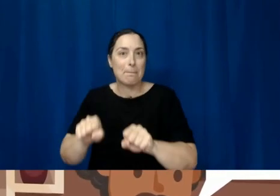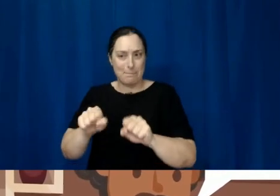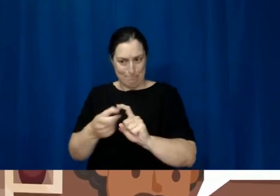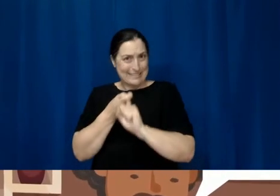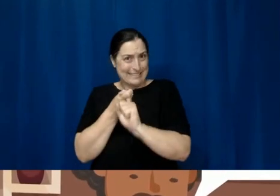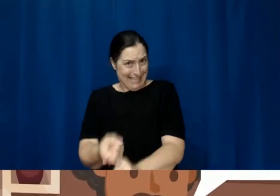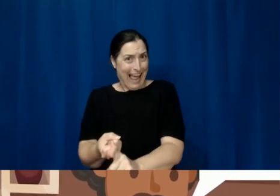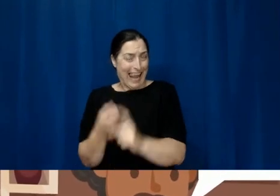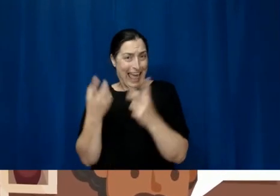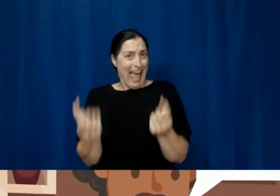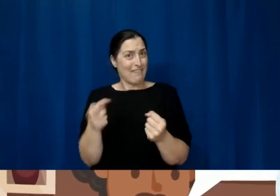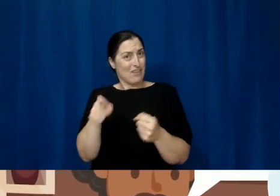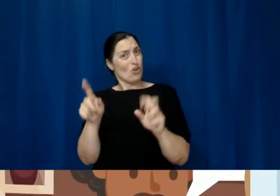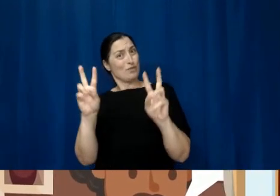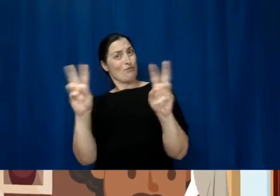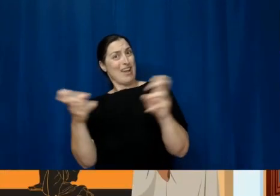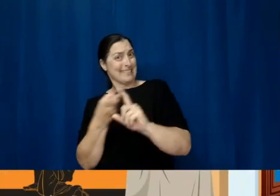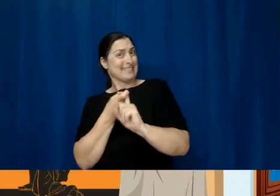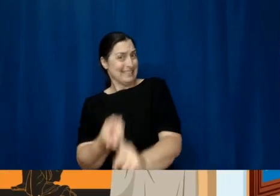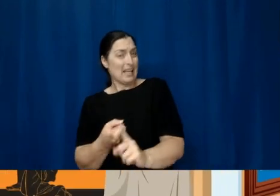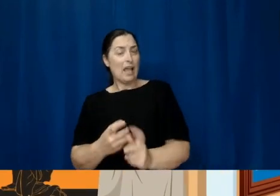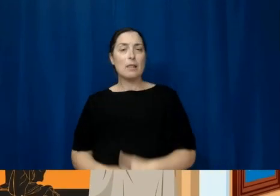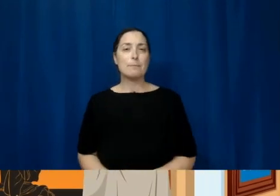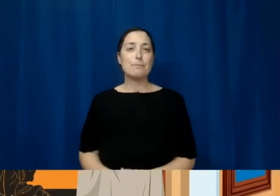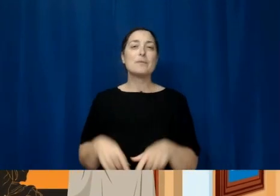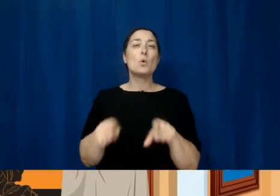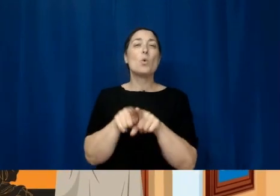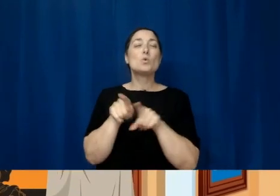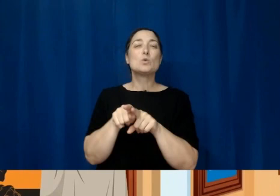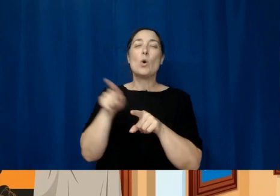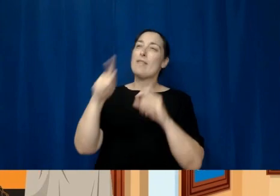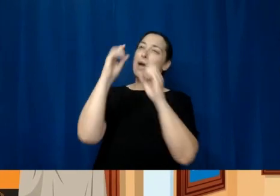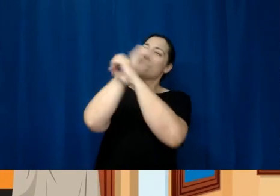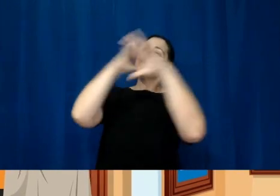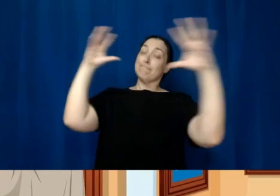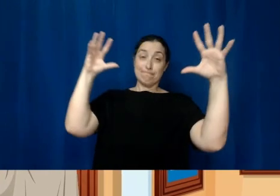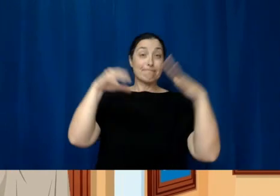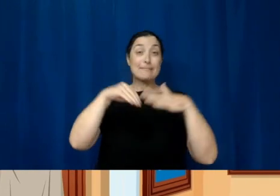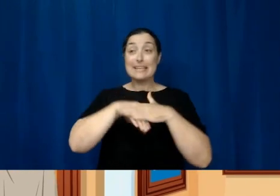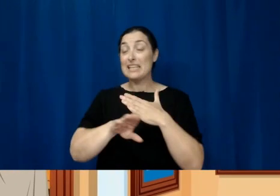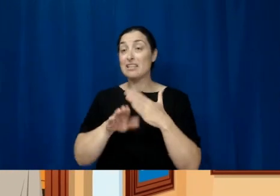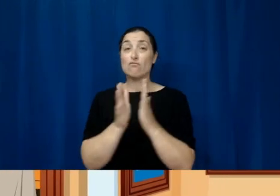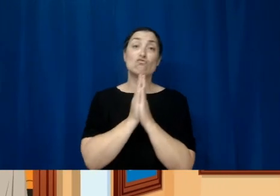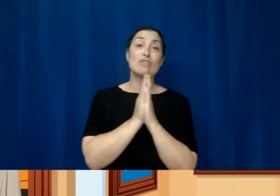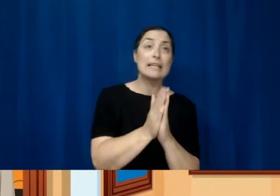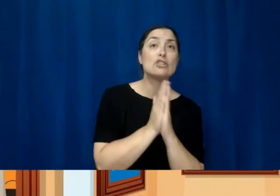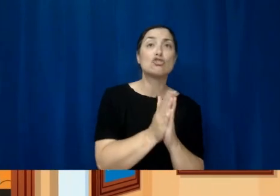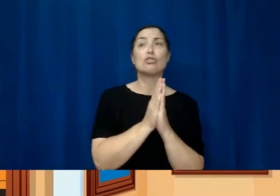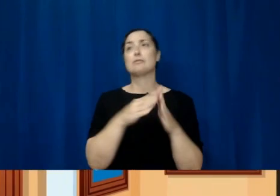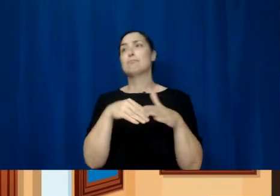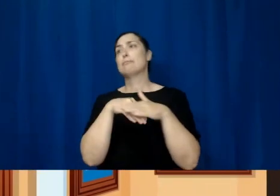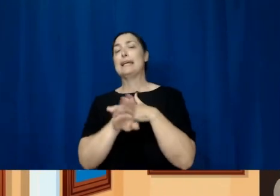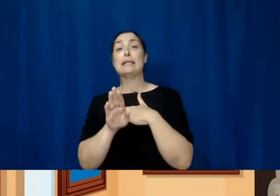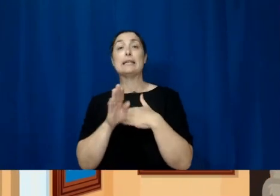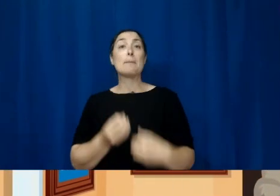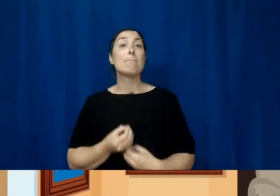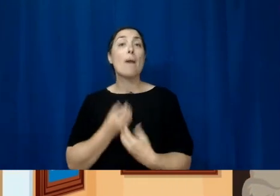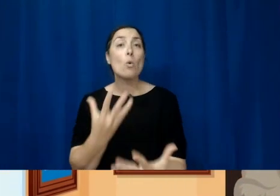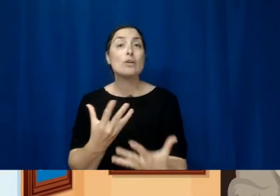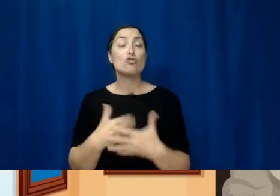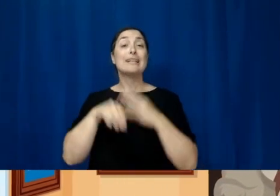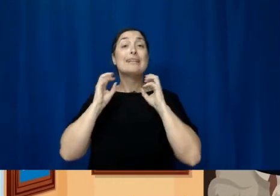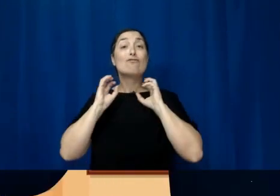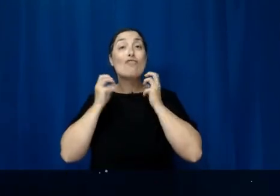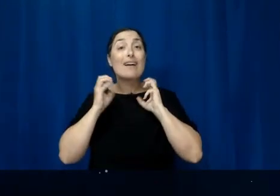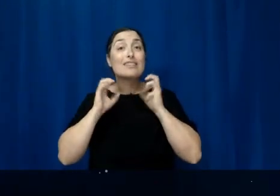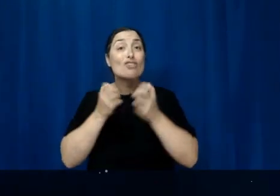this ancient myth. Promethean archetypes also enrich our literature, from religious texts to the works of Lord Byron and Mary Shelley.